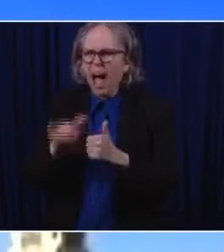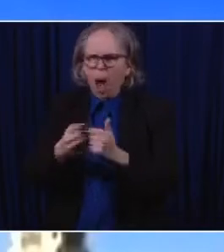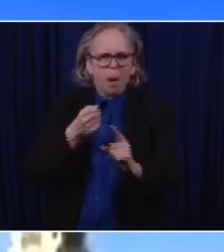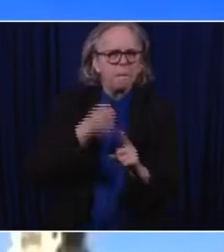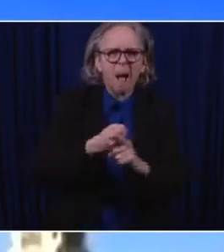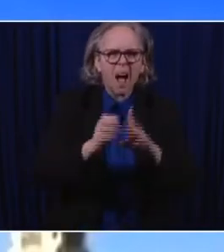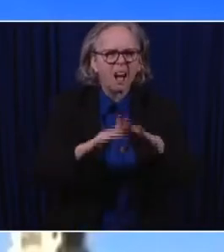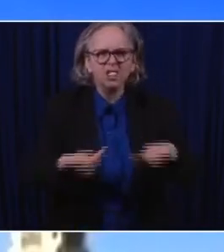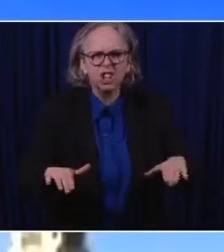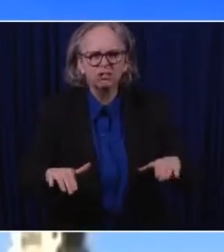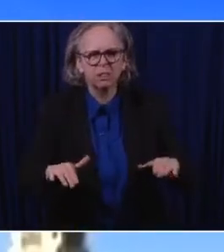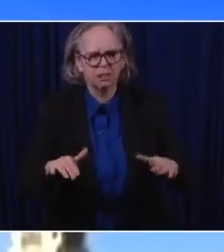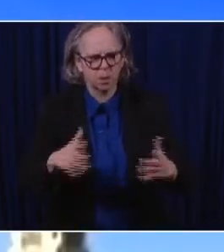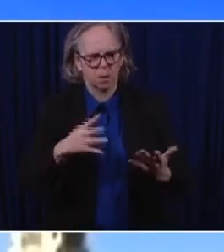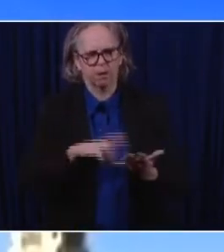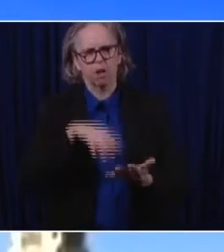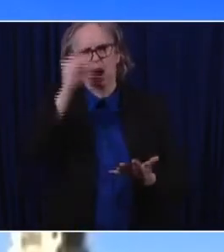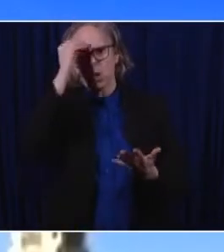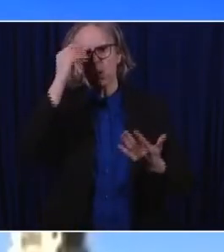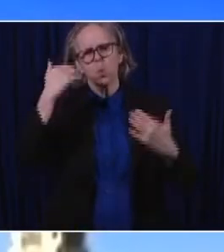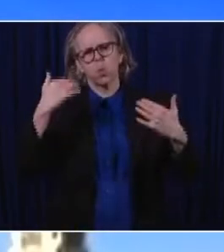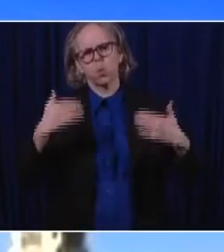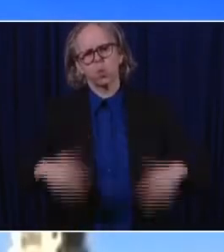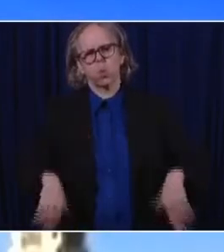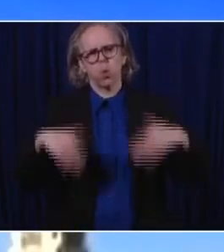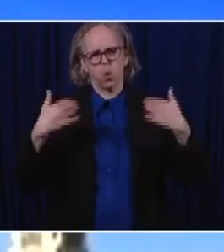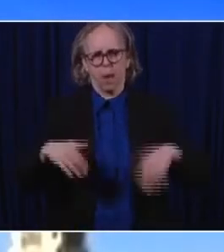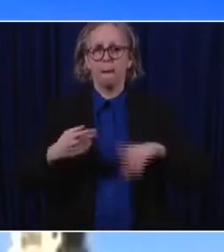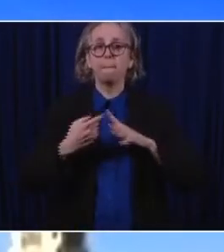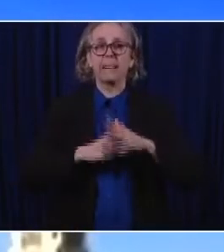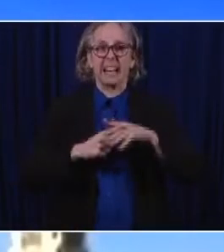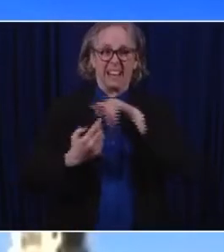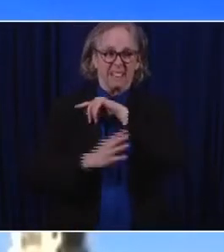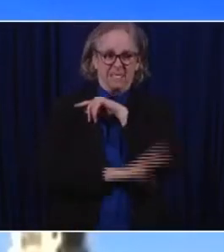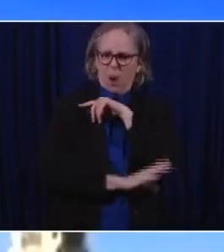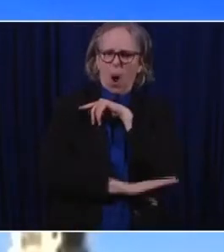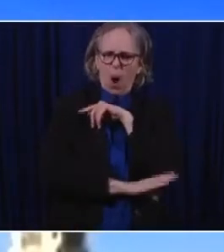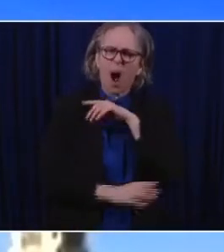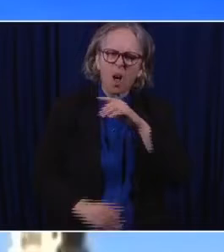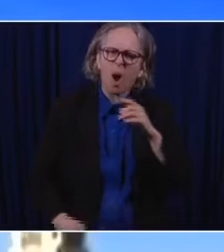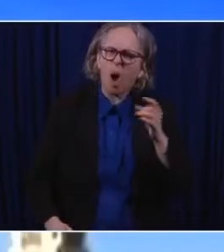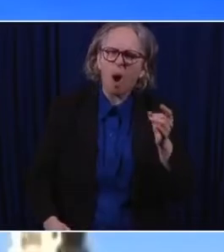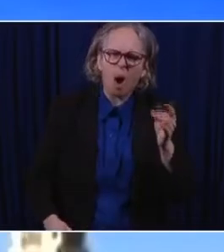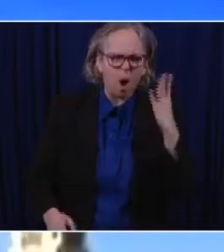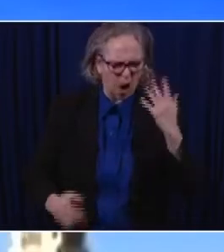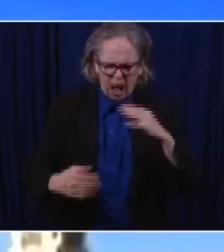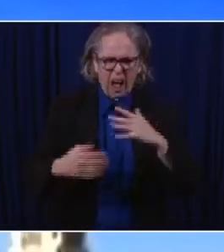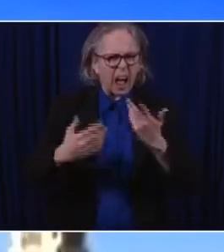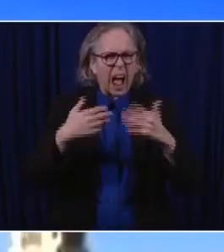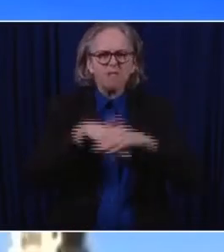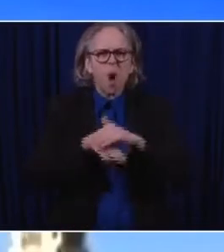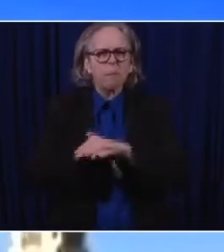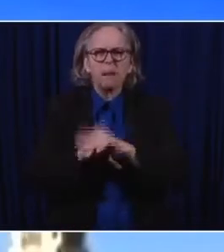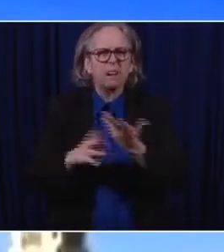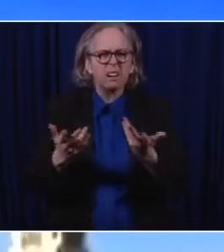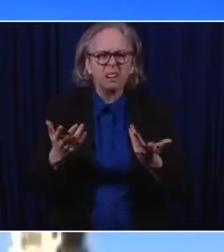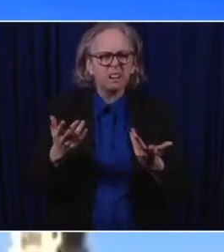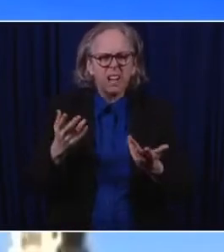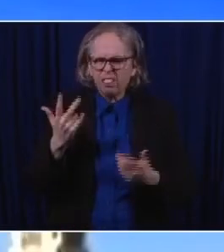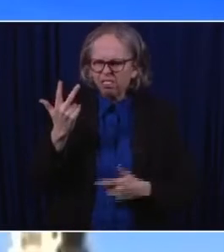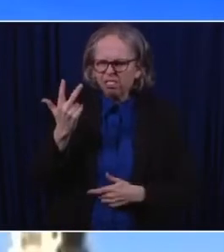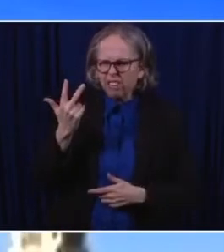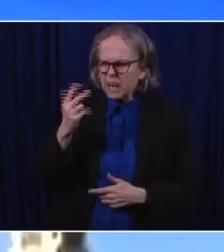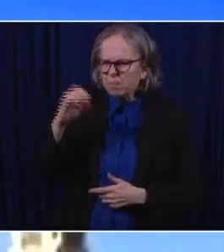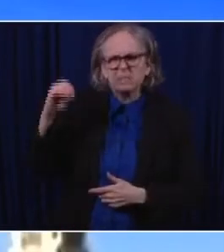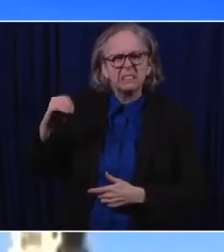data showed that at the beginning of the school year, there was an overall decrease in enrollment of about 3%. And the greatest concentration of that